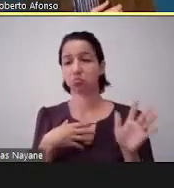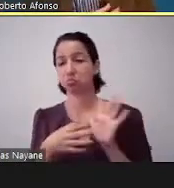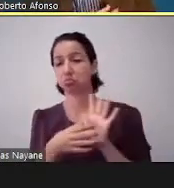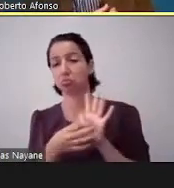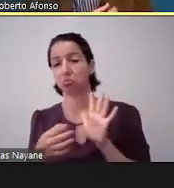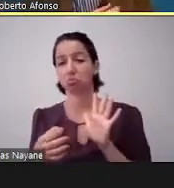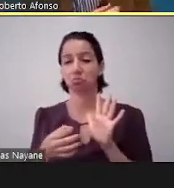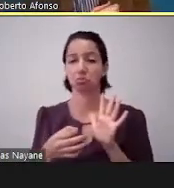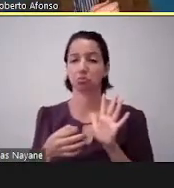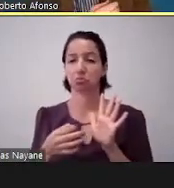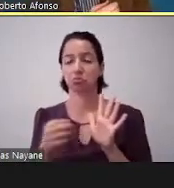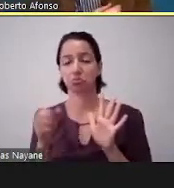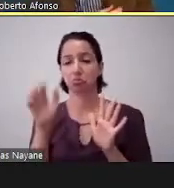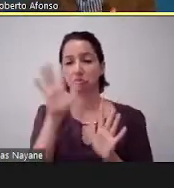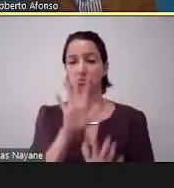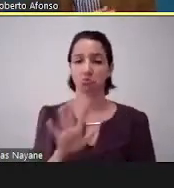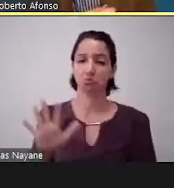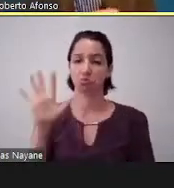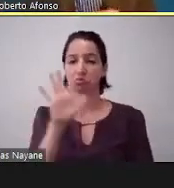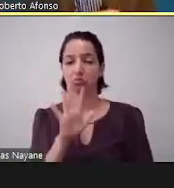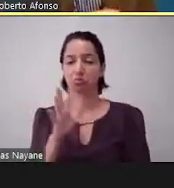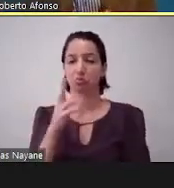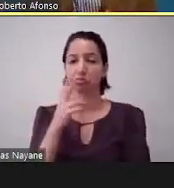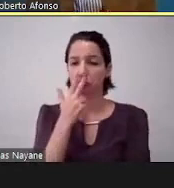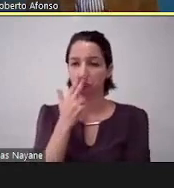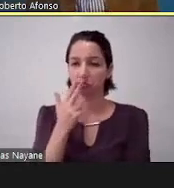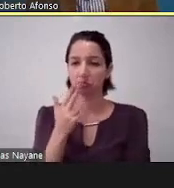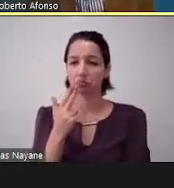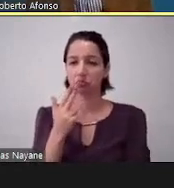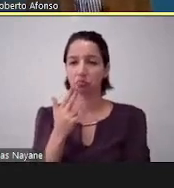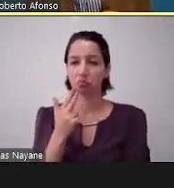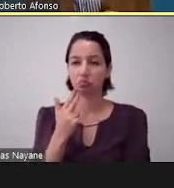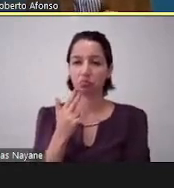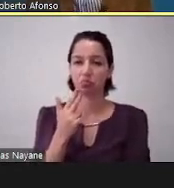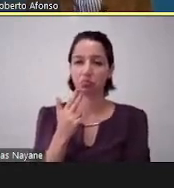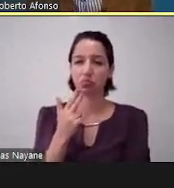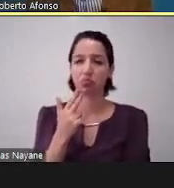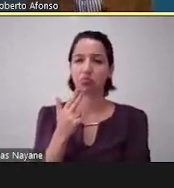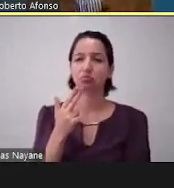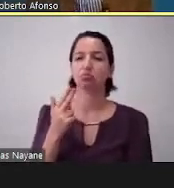And in my point of view, that is generalized by